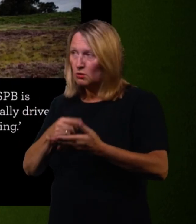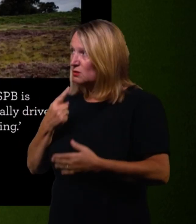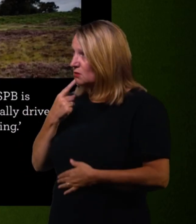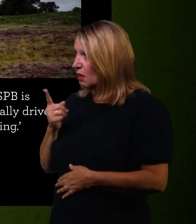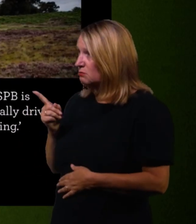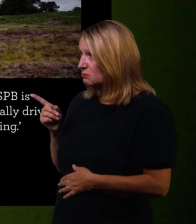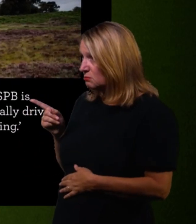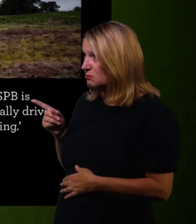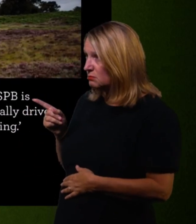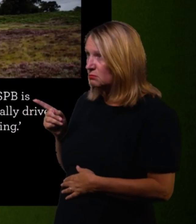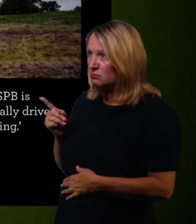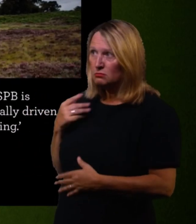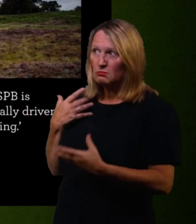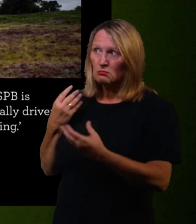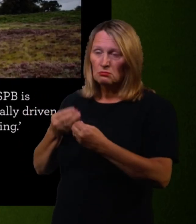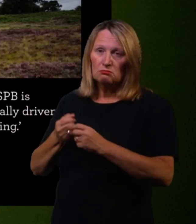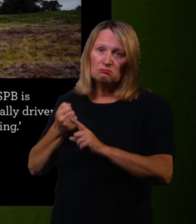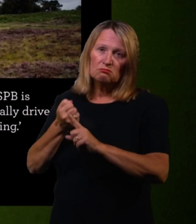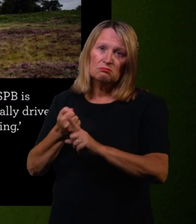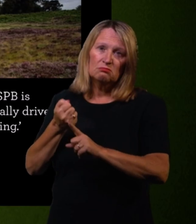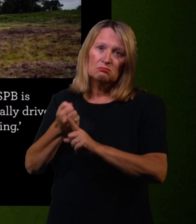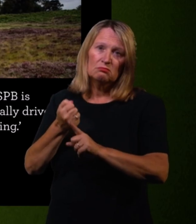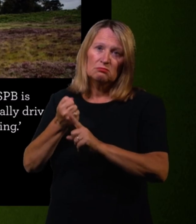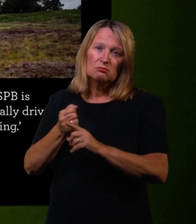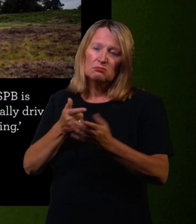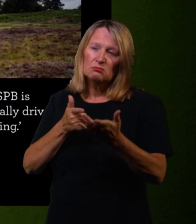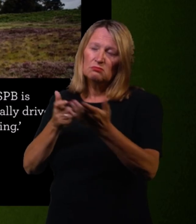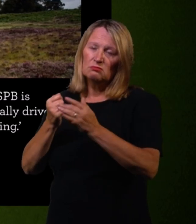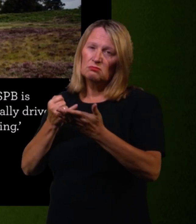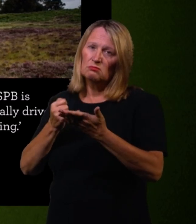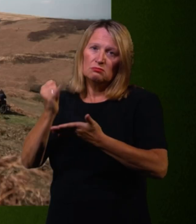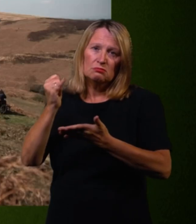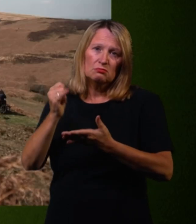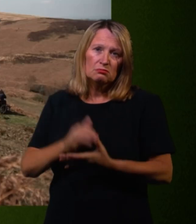suit its politically driven campaign against shooting.